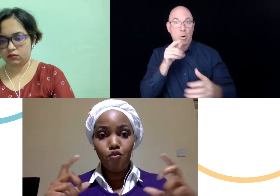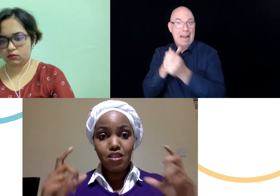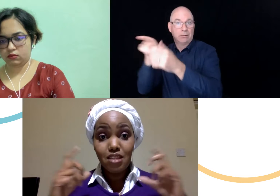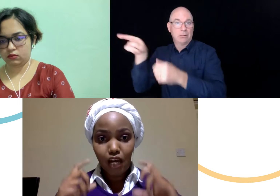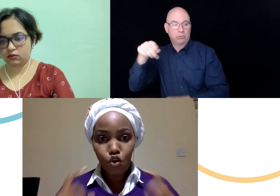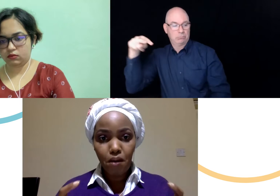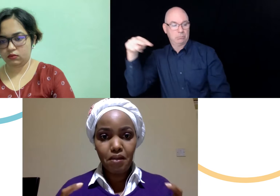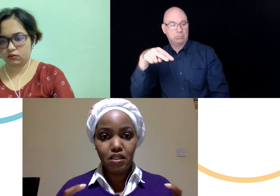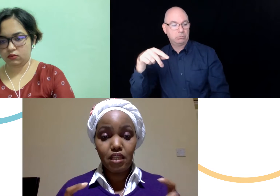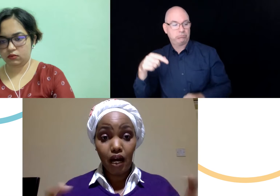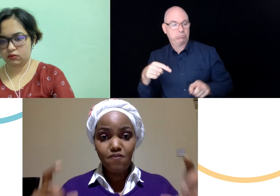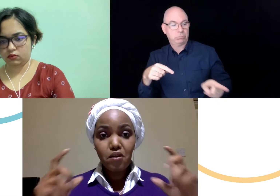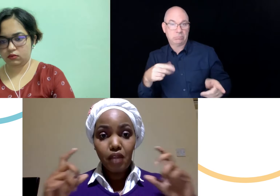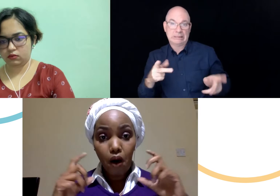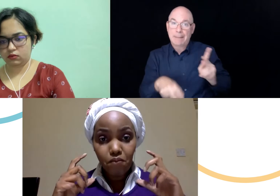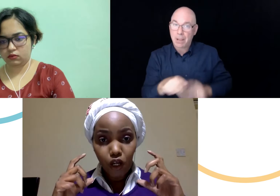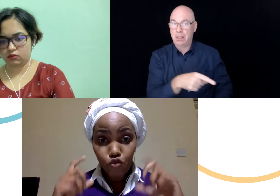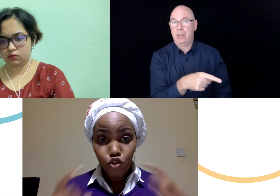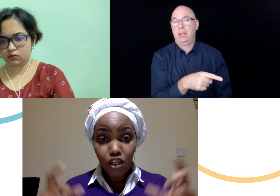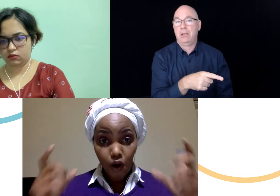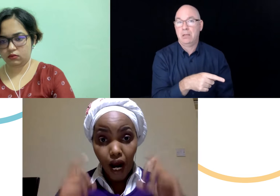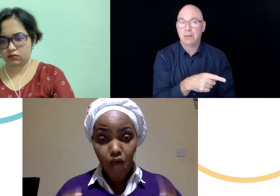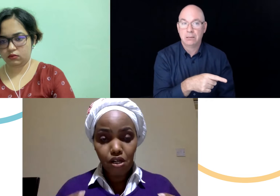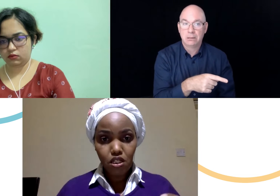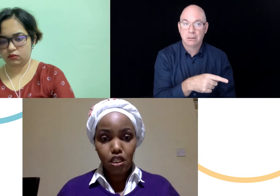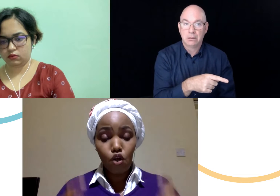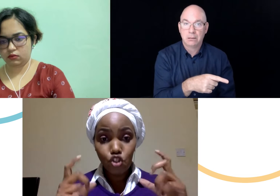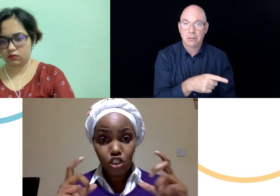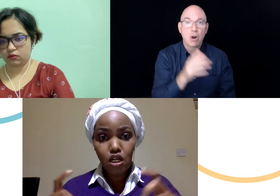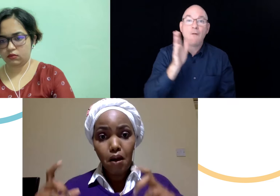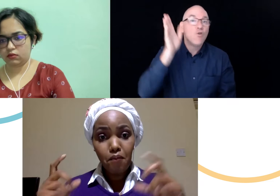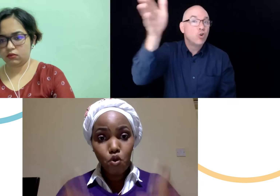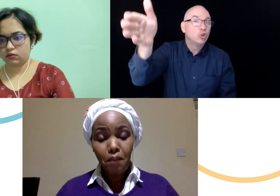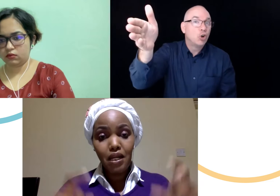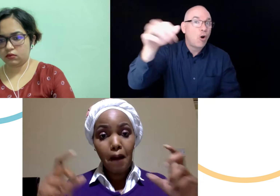eye of, these are human beings. They are not future, they are current. They are not